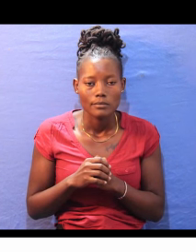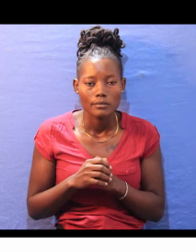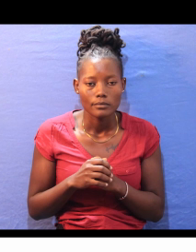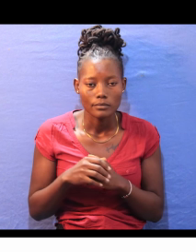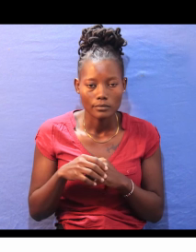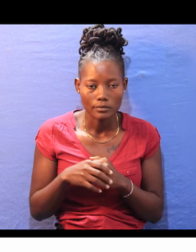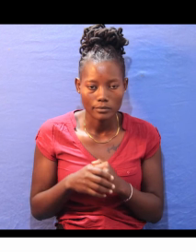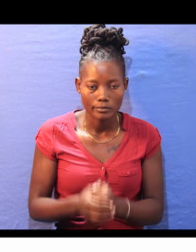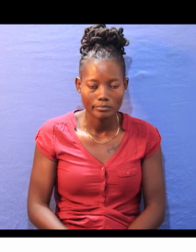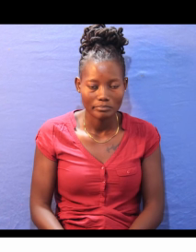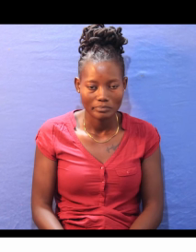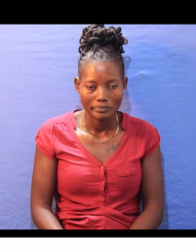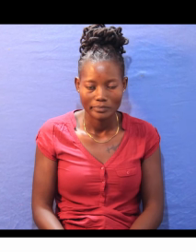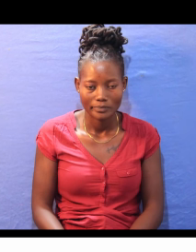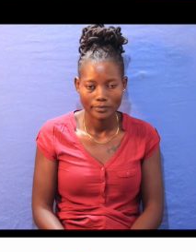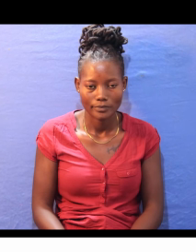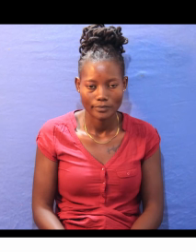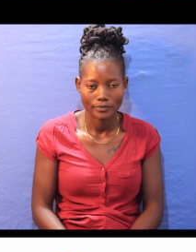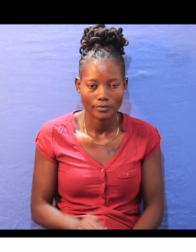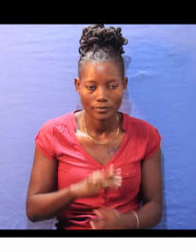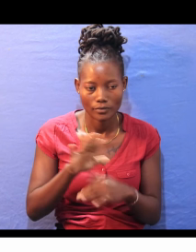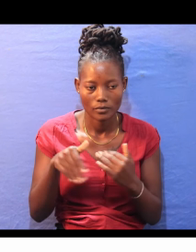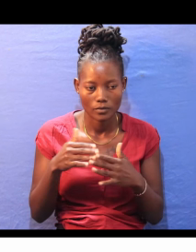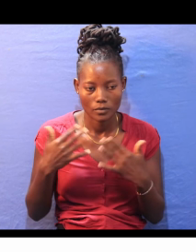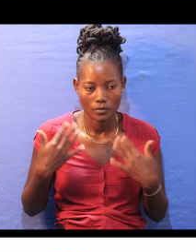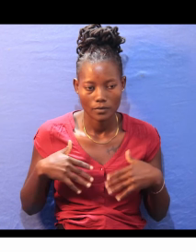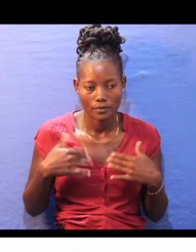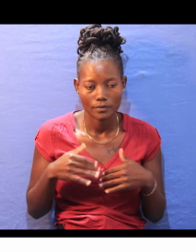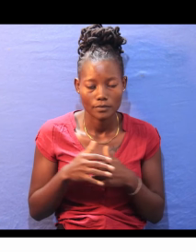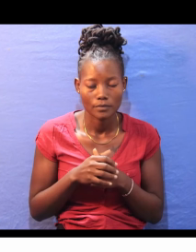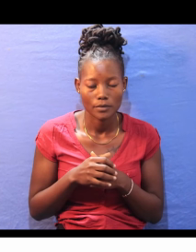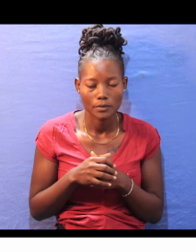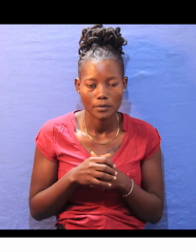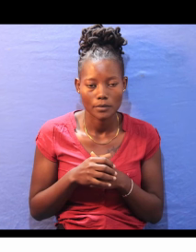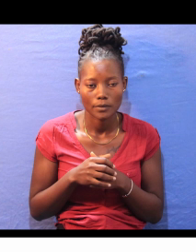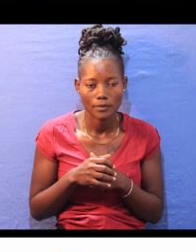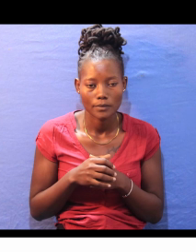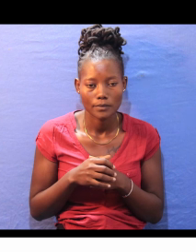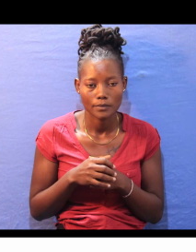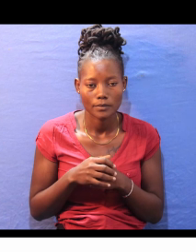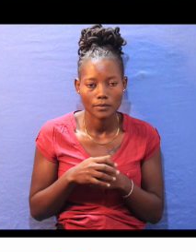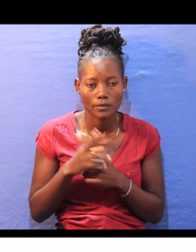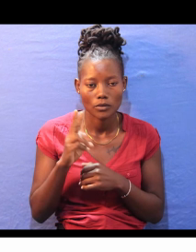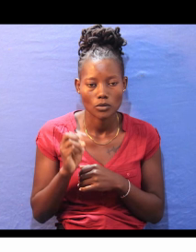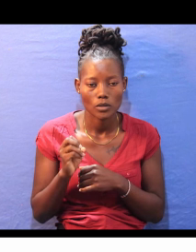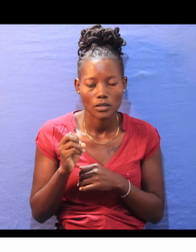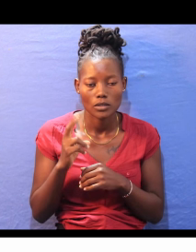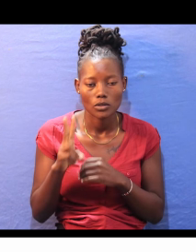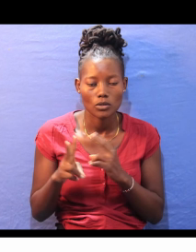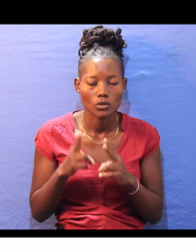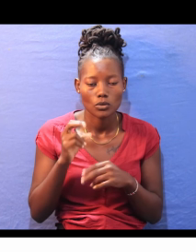let me start that sentence over again. Everybody's going to go through these 4 stages. Even if we have a 23-year-old athlete come